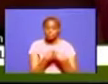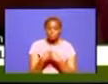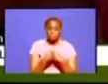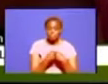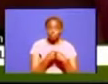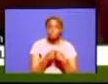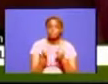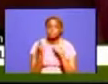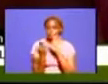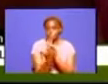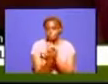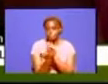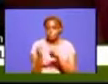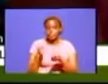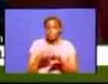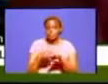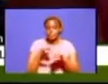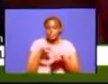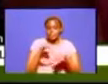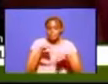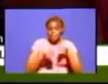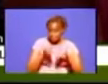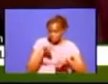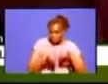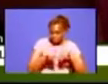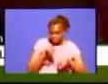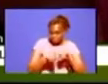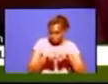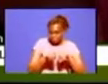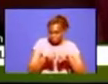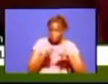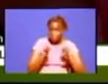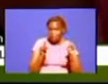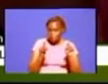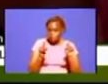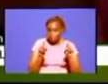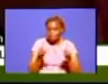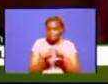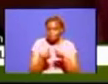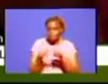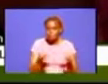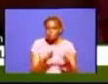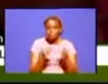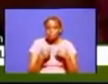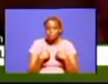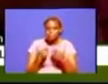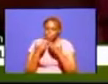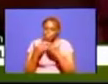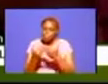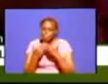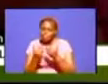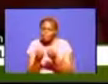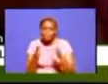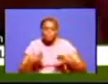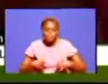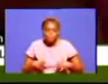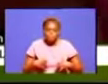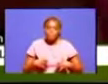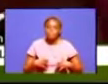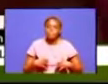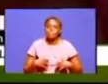the by-election, but apart from that, I also want to take this opportunity to thank so many people,